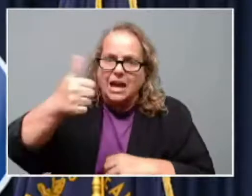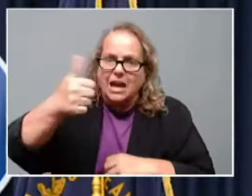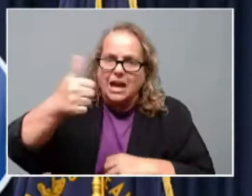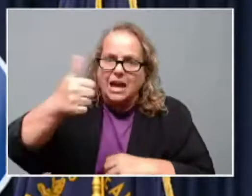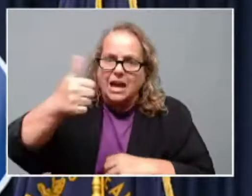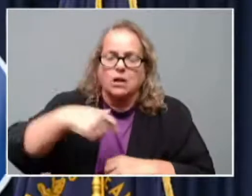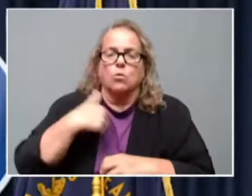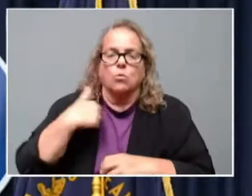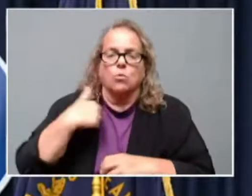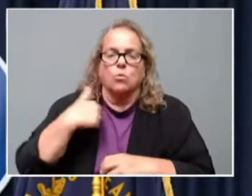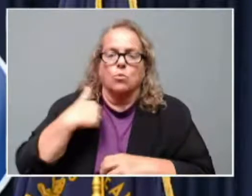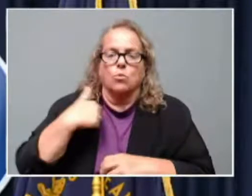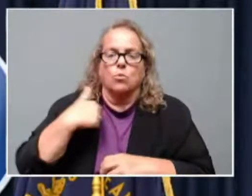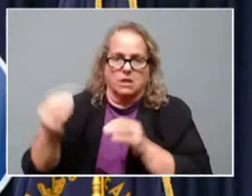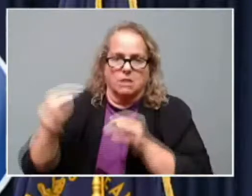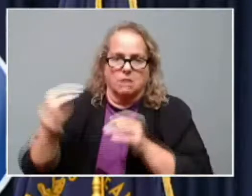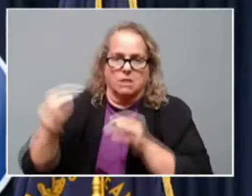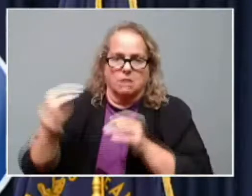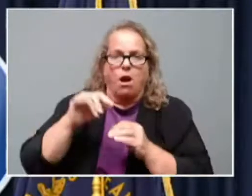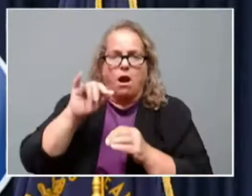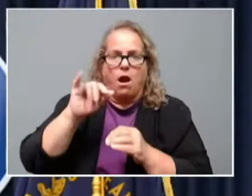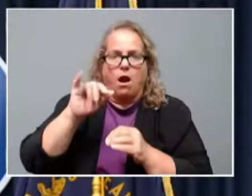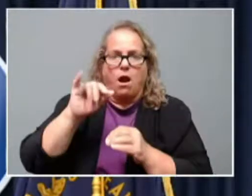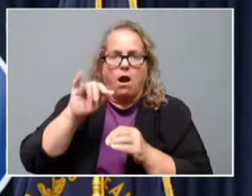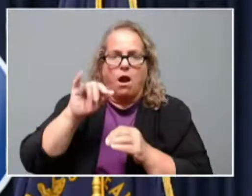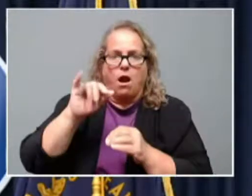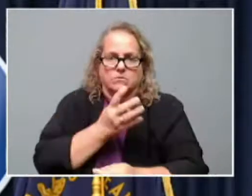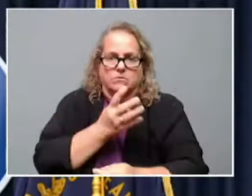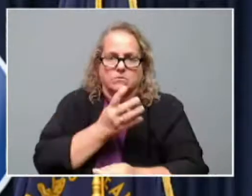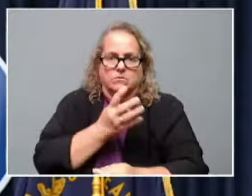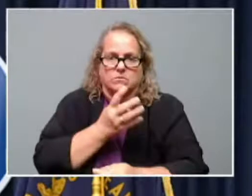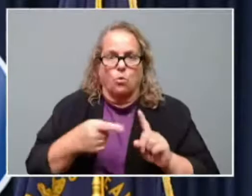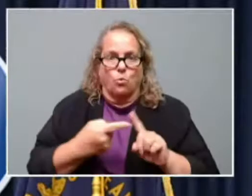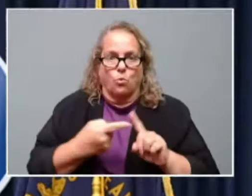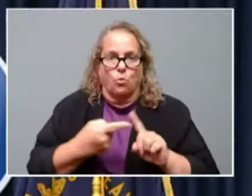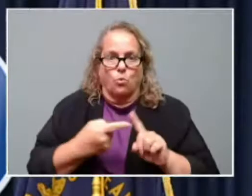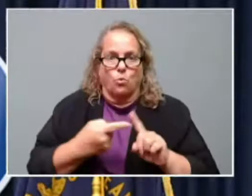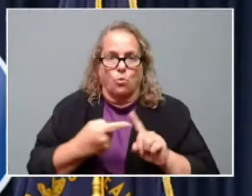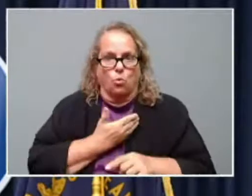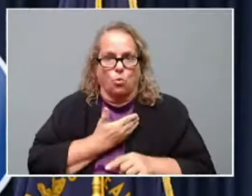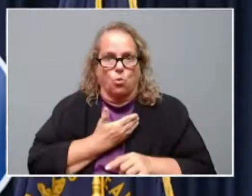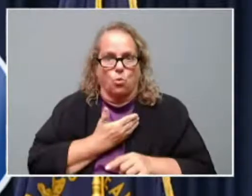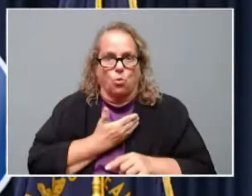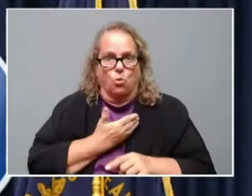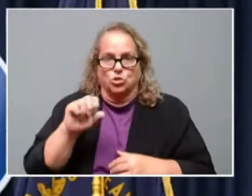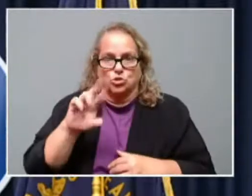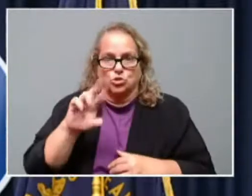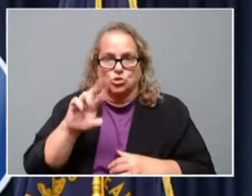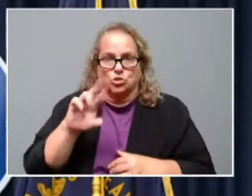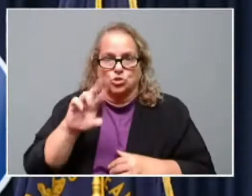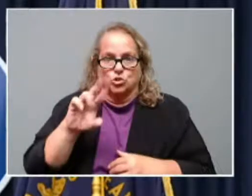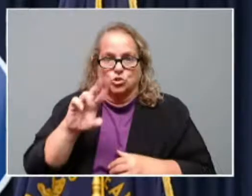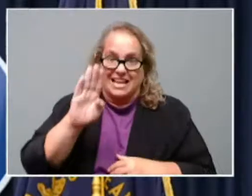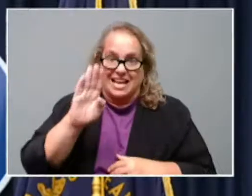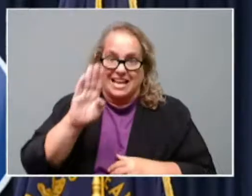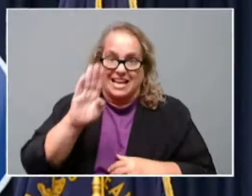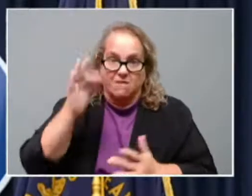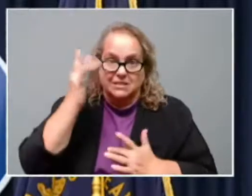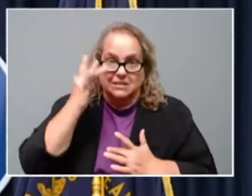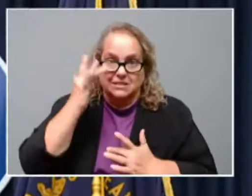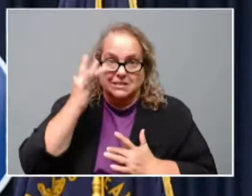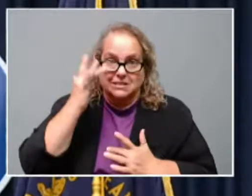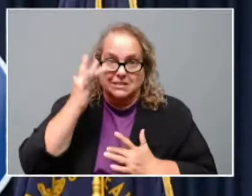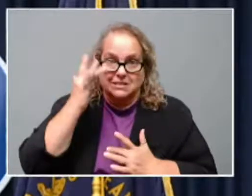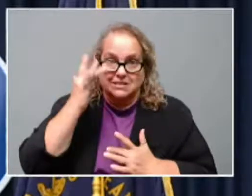than the suggested allocation when times were tough. And now the demand has